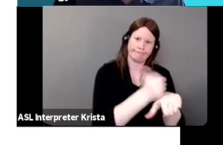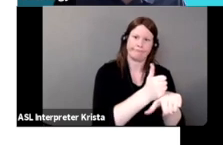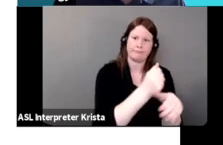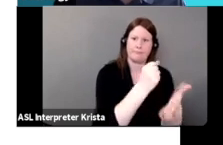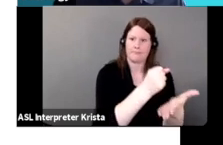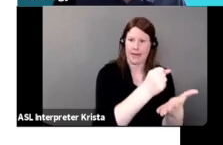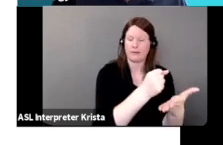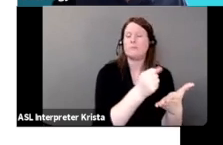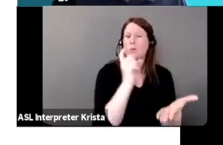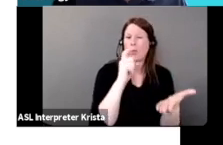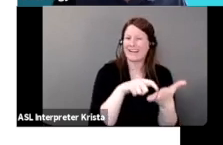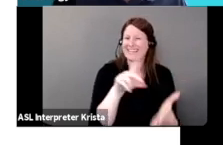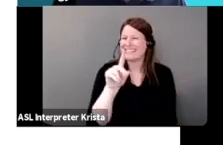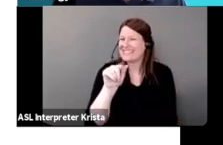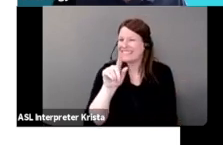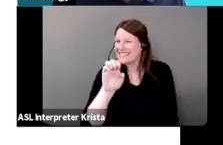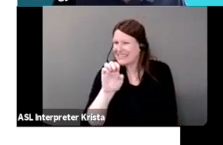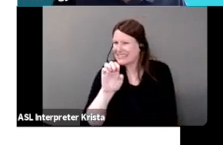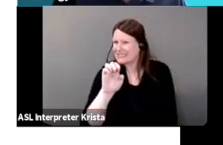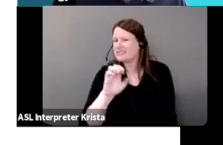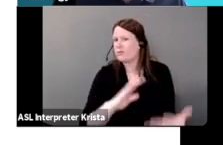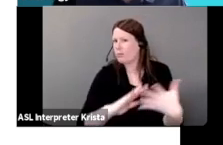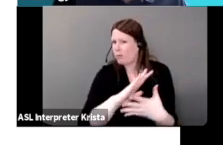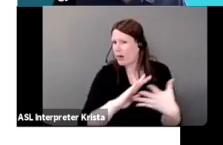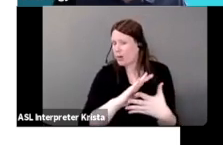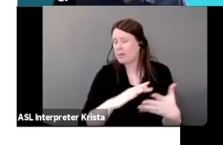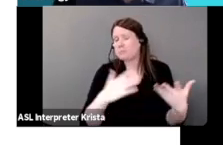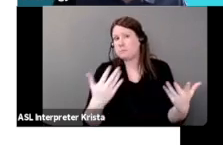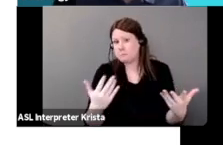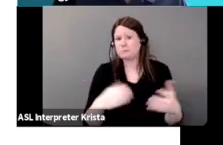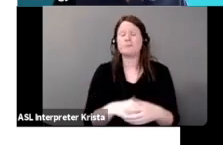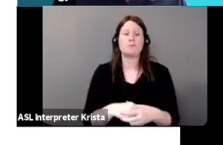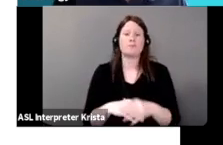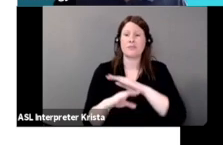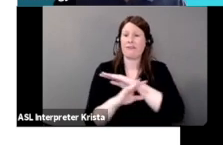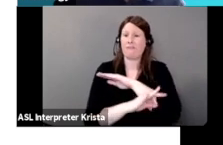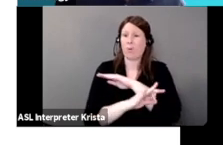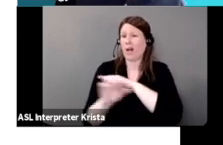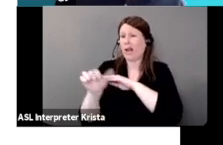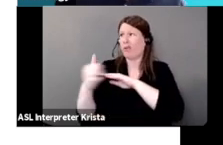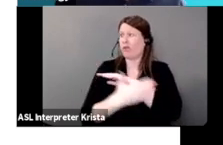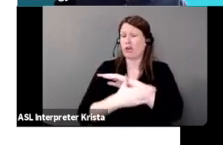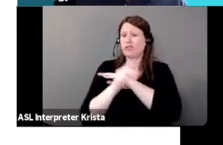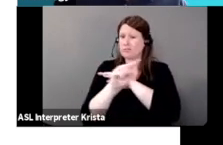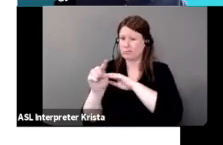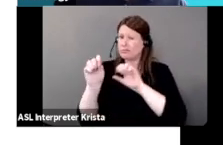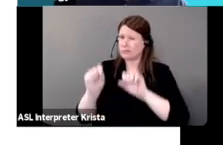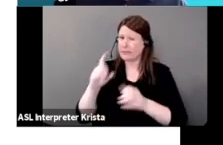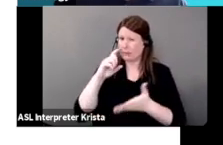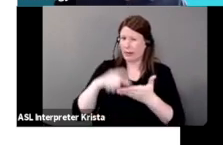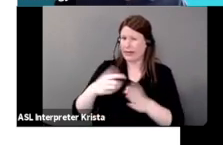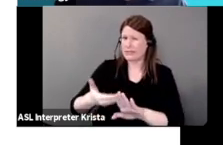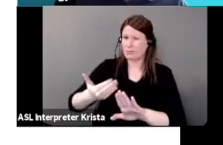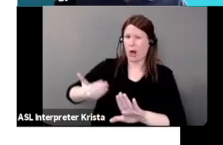very important. Foreign patents may be recognized as prior art. So if there